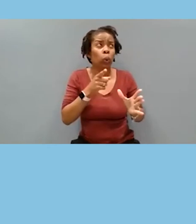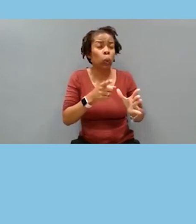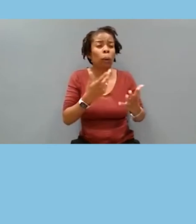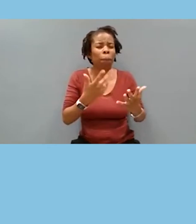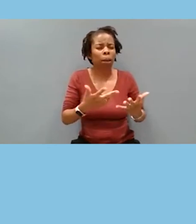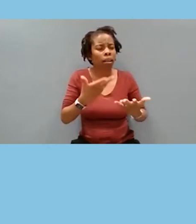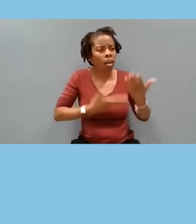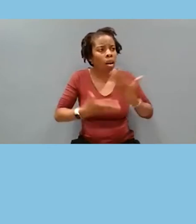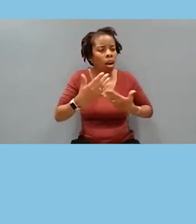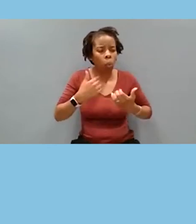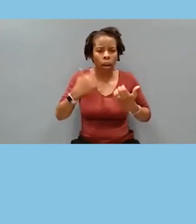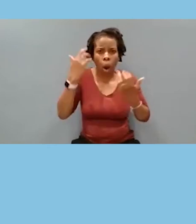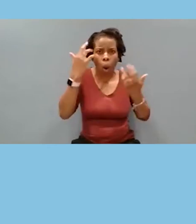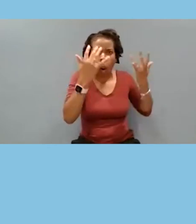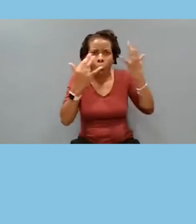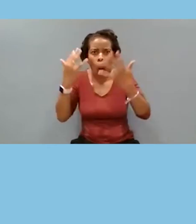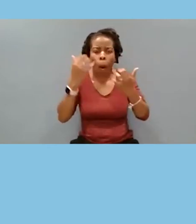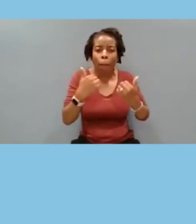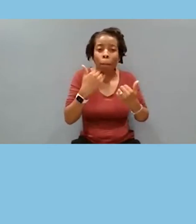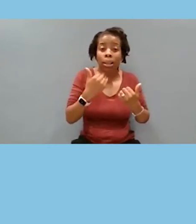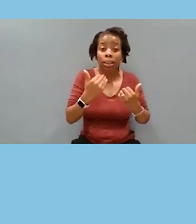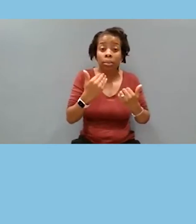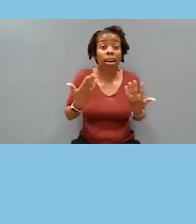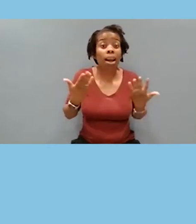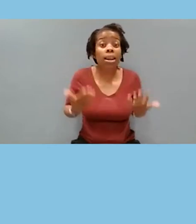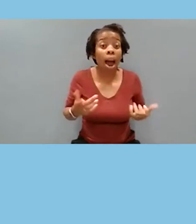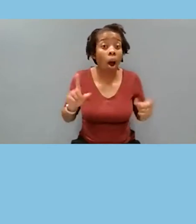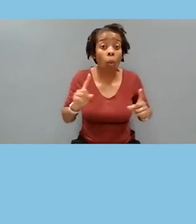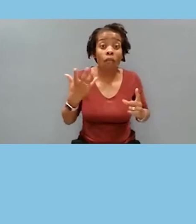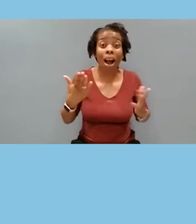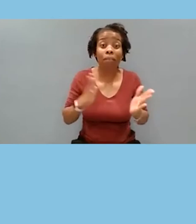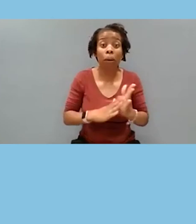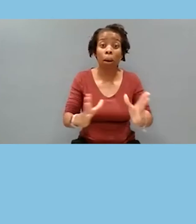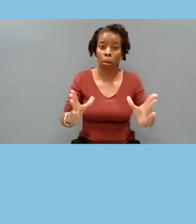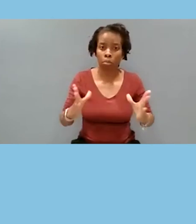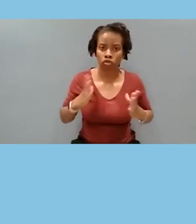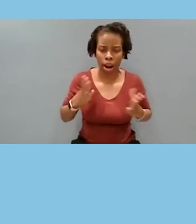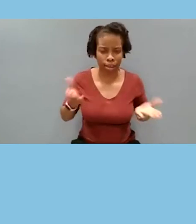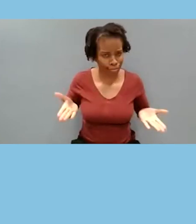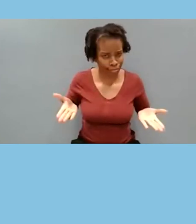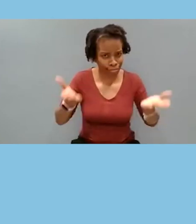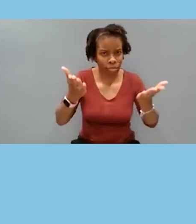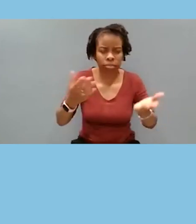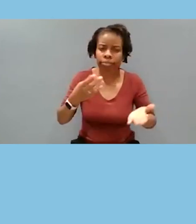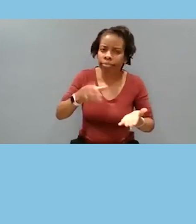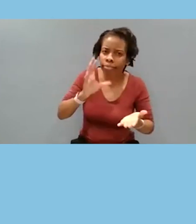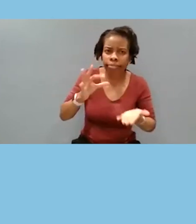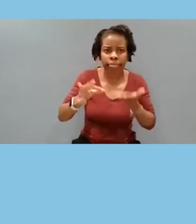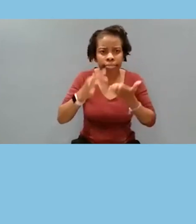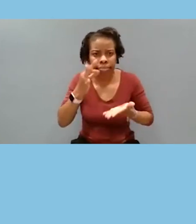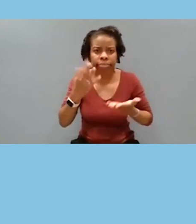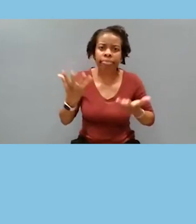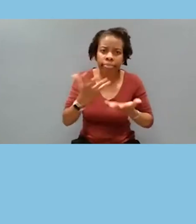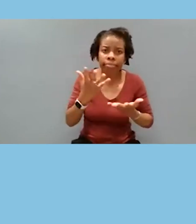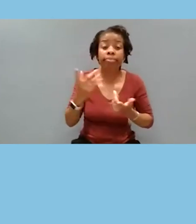much that's so exciting. I'm going to send everyone off for a 5 minute break. Get some nutrition, get some sustenance, and please come